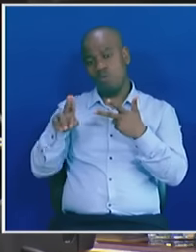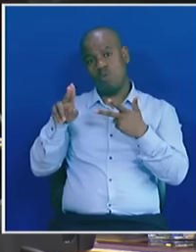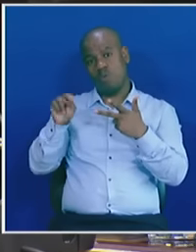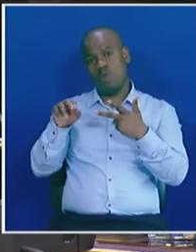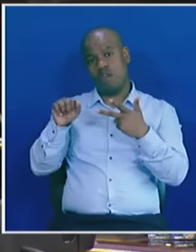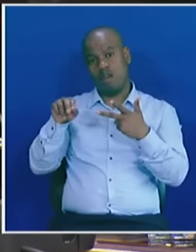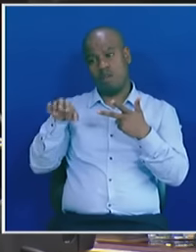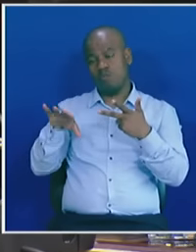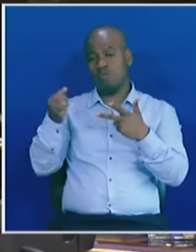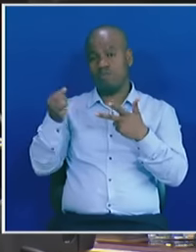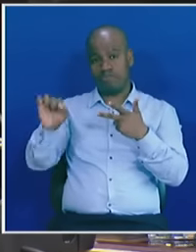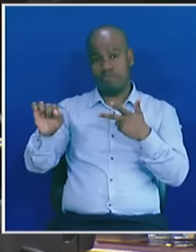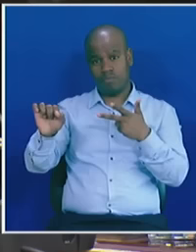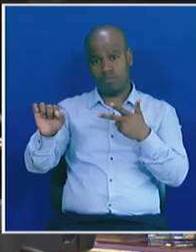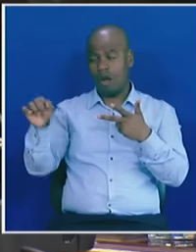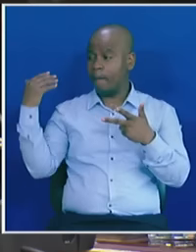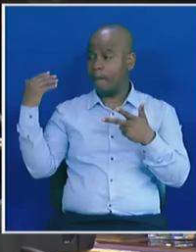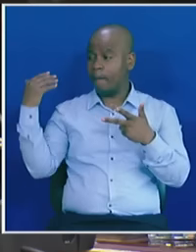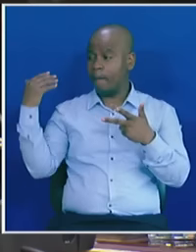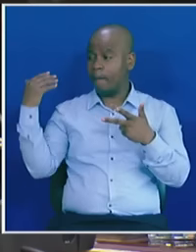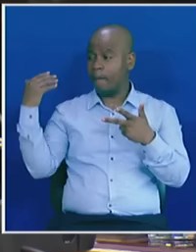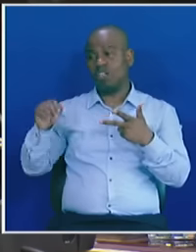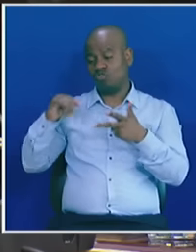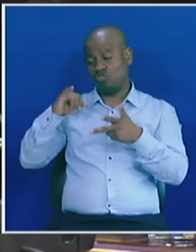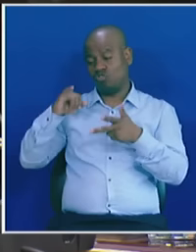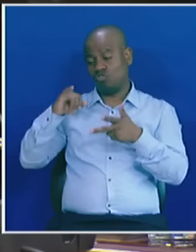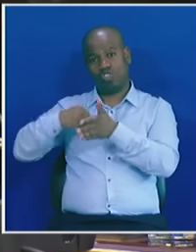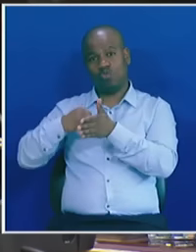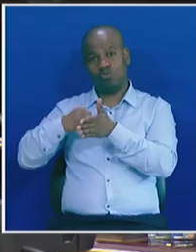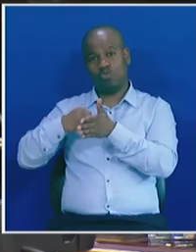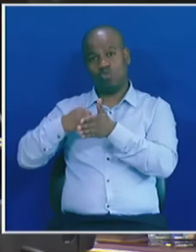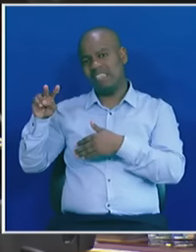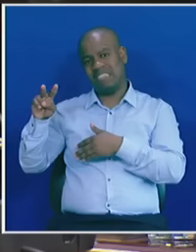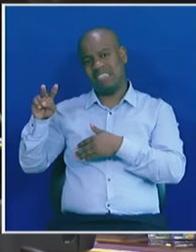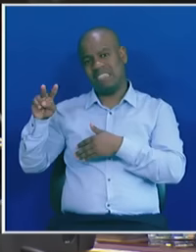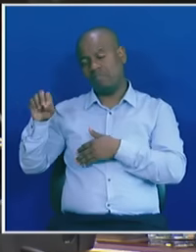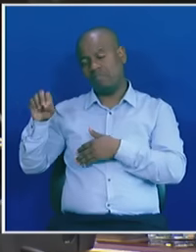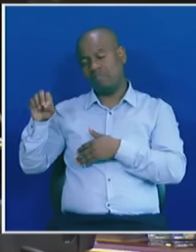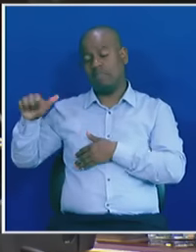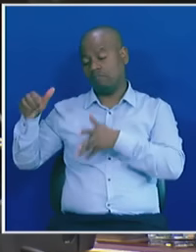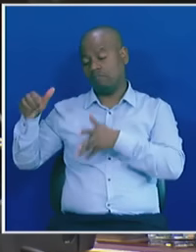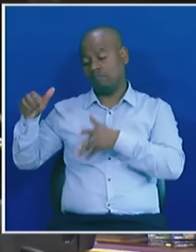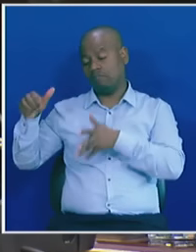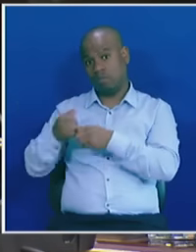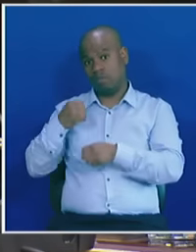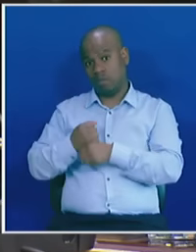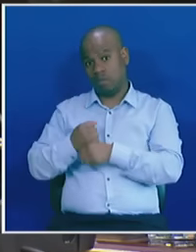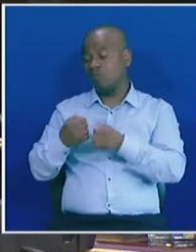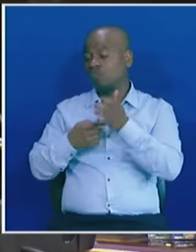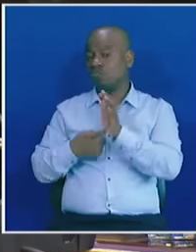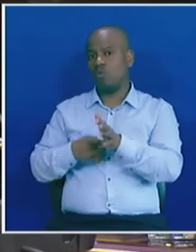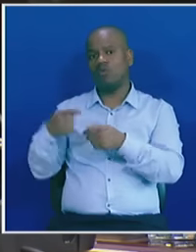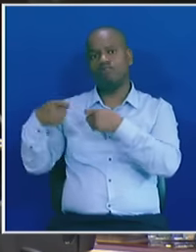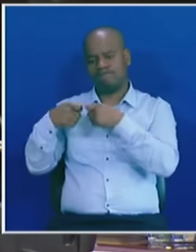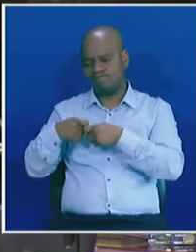uprise since January 2016, and several incidents occur where civilians were targeted following armed clashes